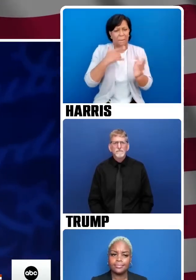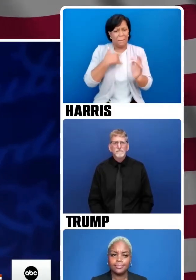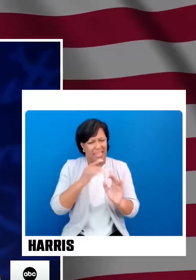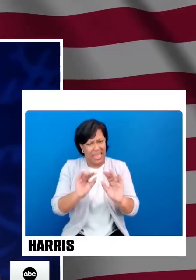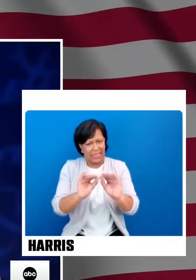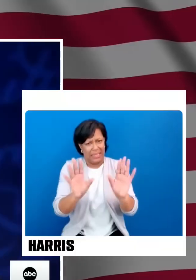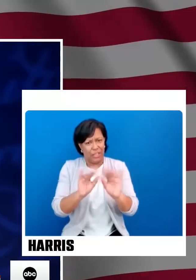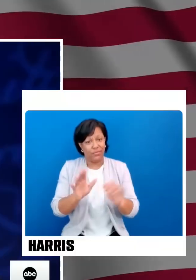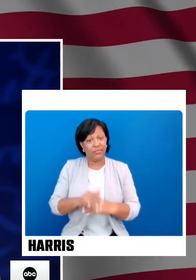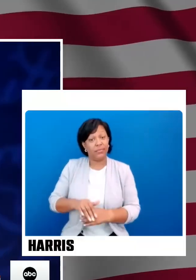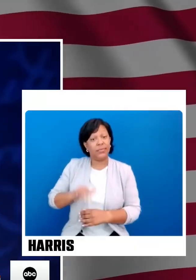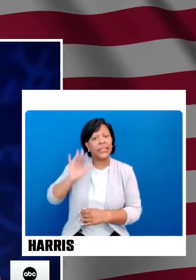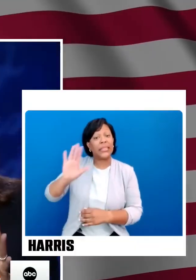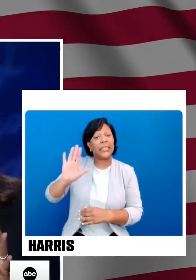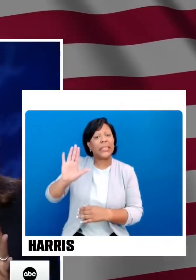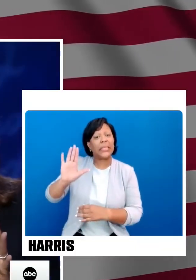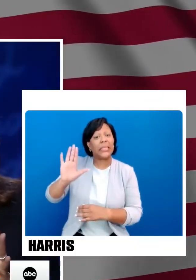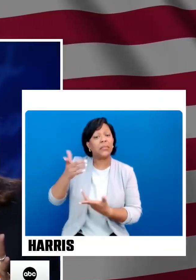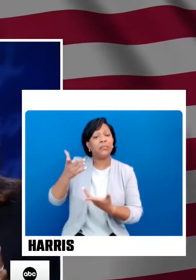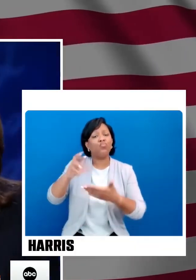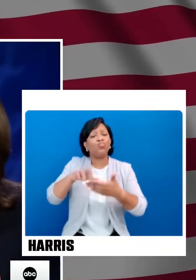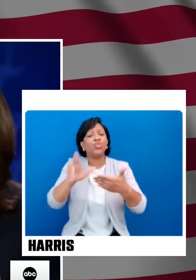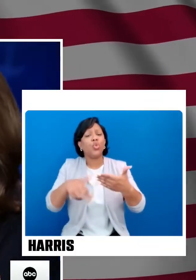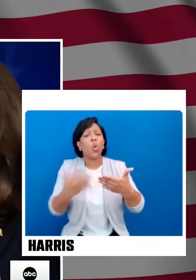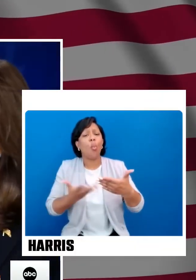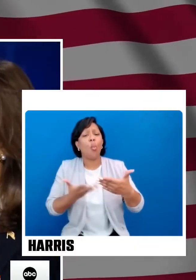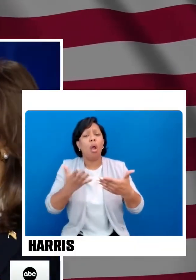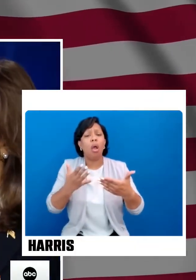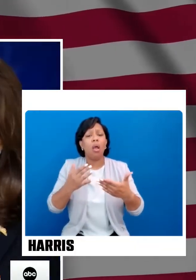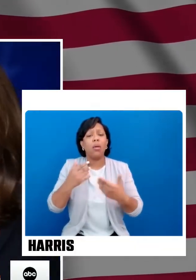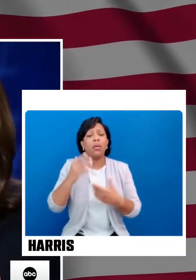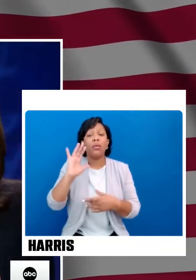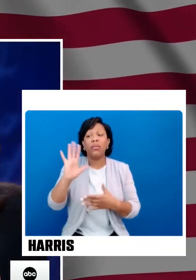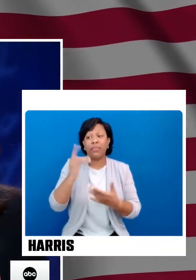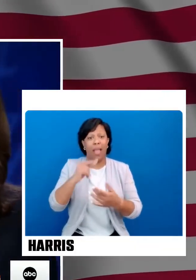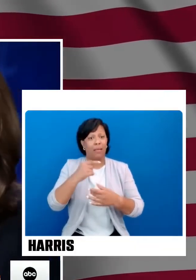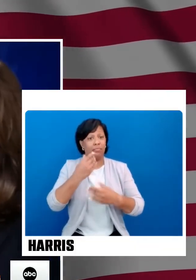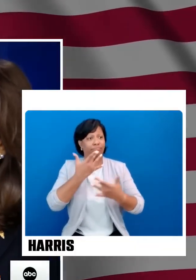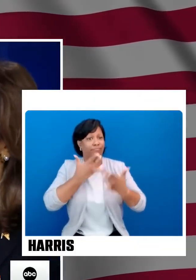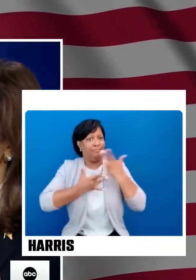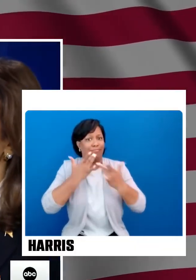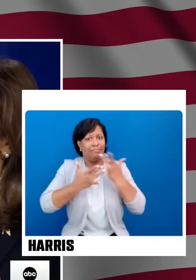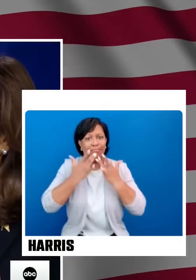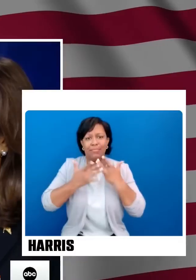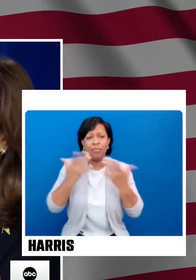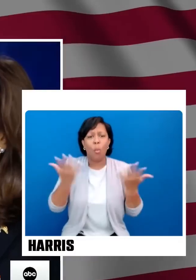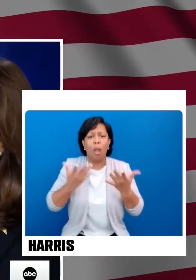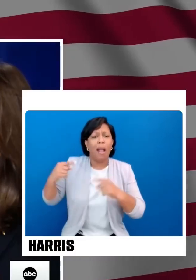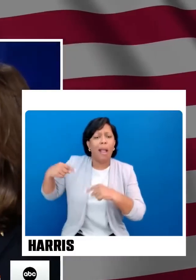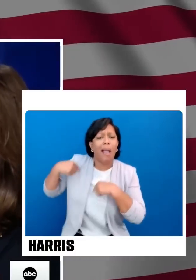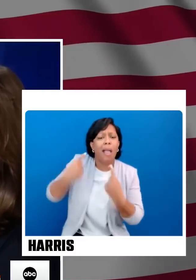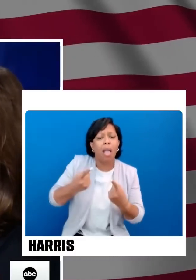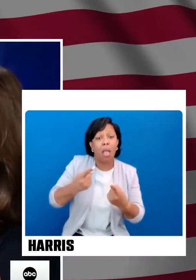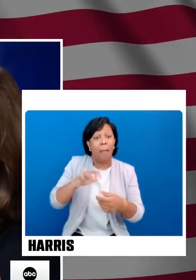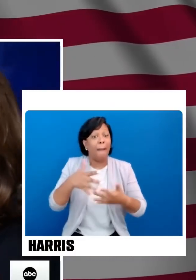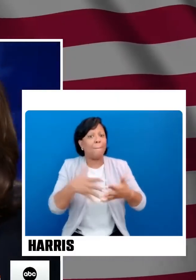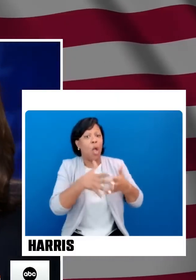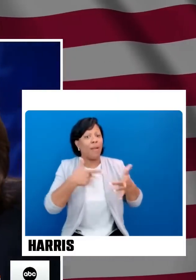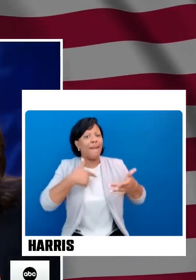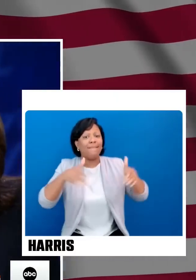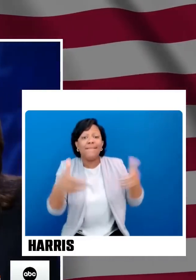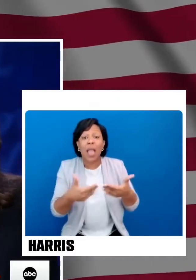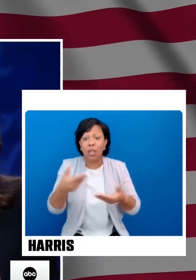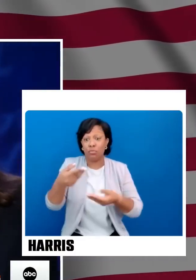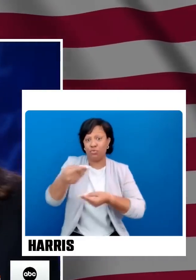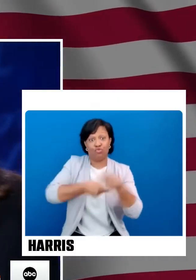the highest we've ever seen in the history of America. He invited trade wars. You want to talk about his deal with China?